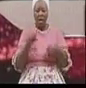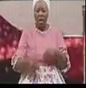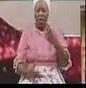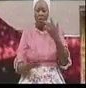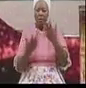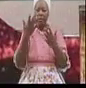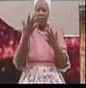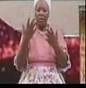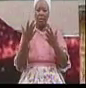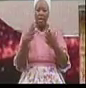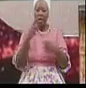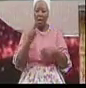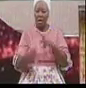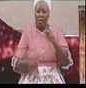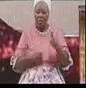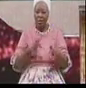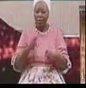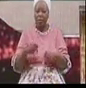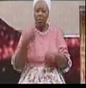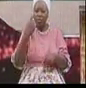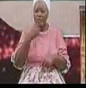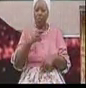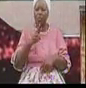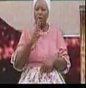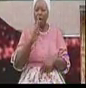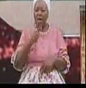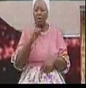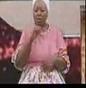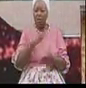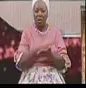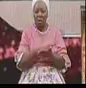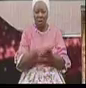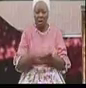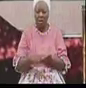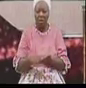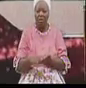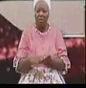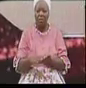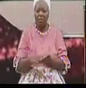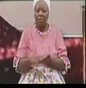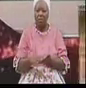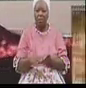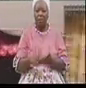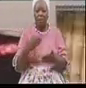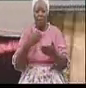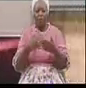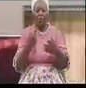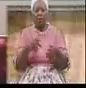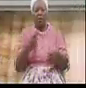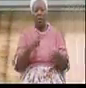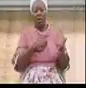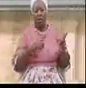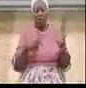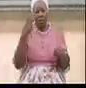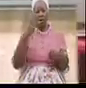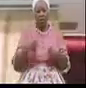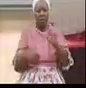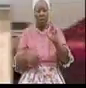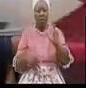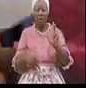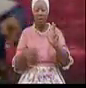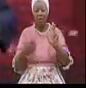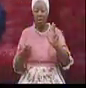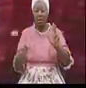The people who are unclean before the Lord. Look at three things.